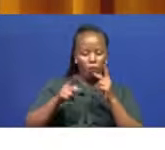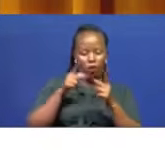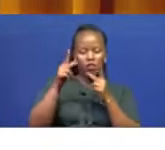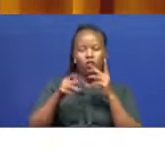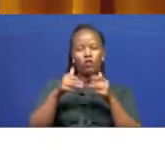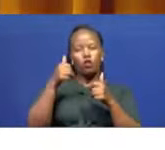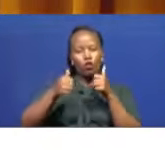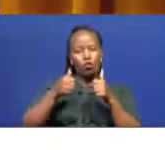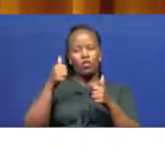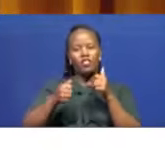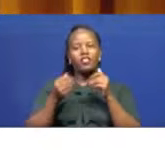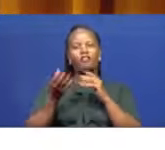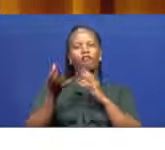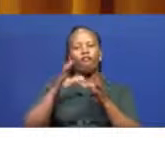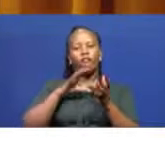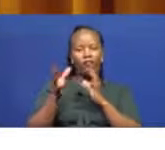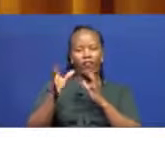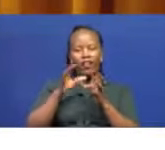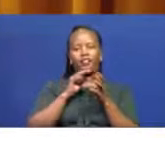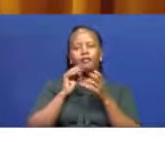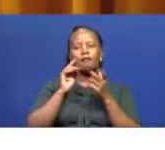fair,